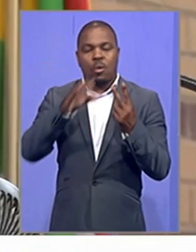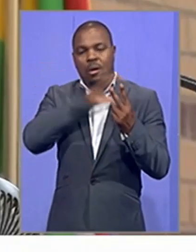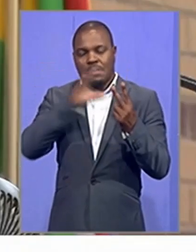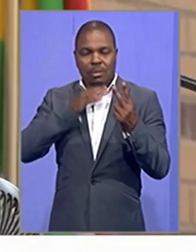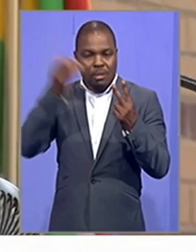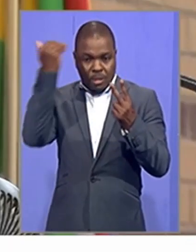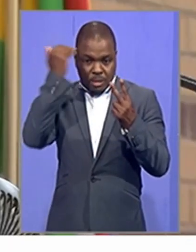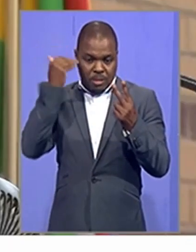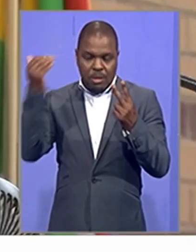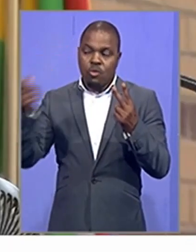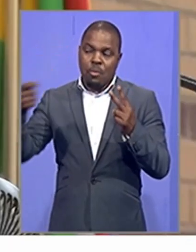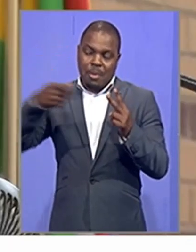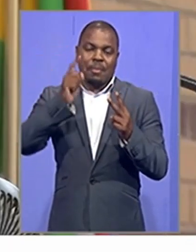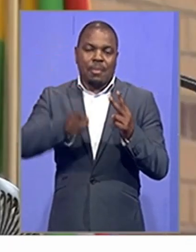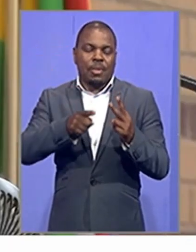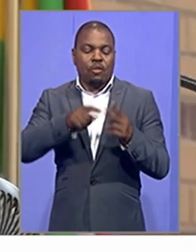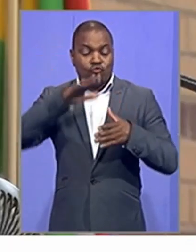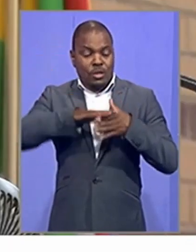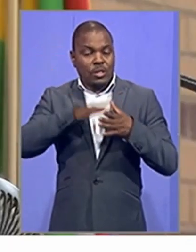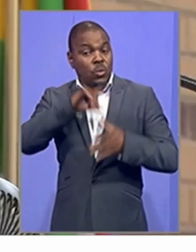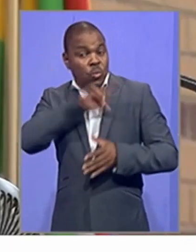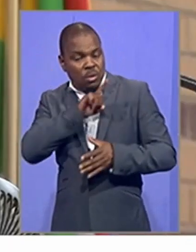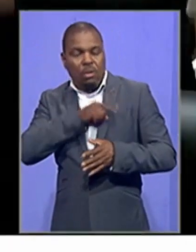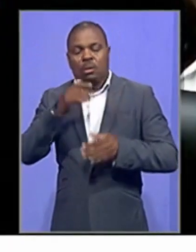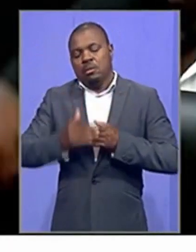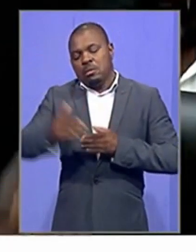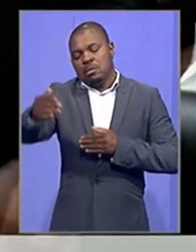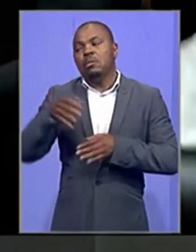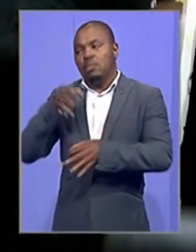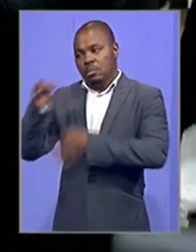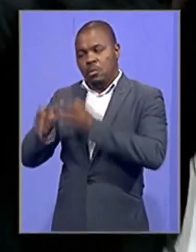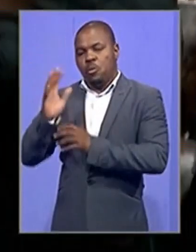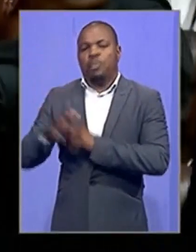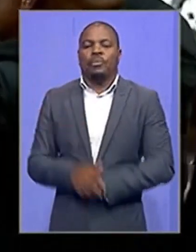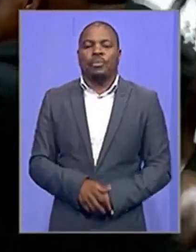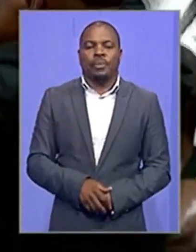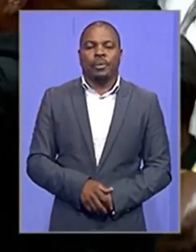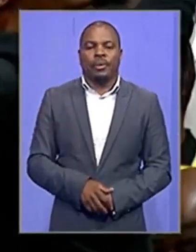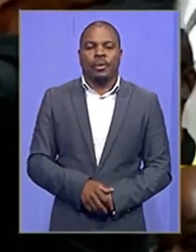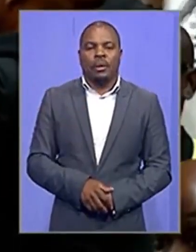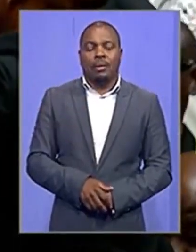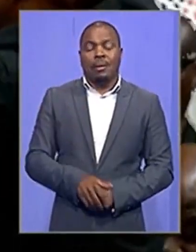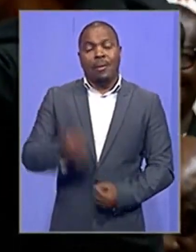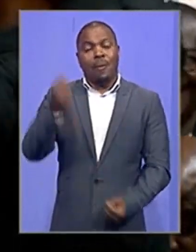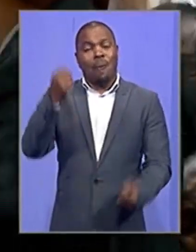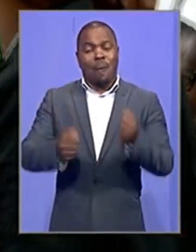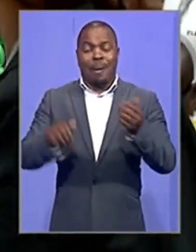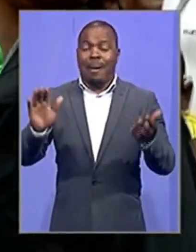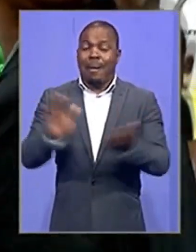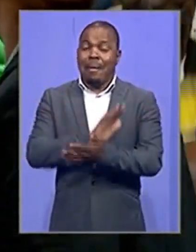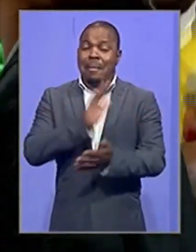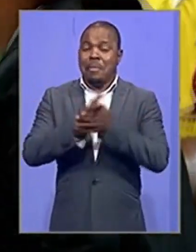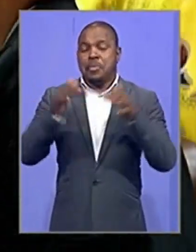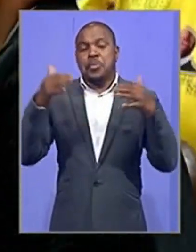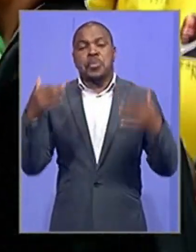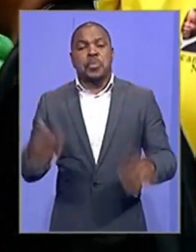employed. Reasons for the orders shall follow in due course. Boitumelo jo bogolo mo kgotlatshekelo